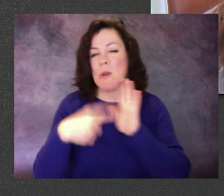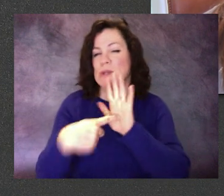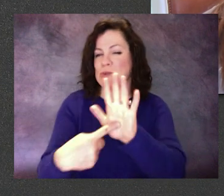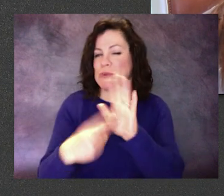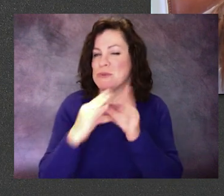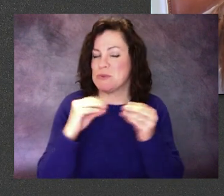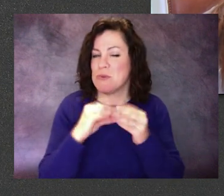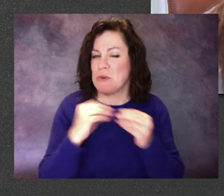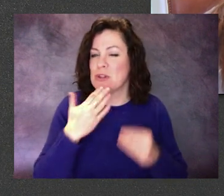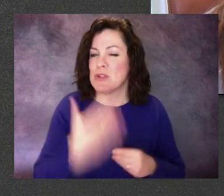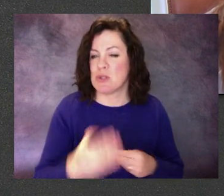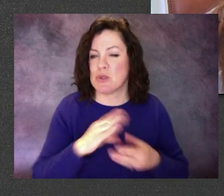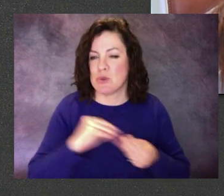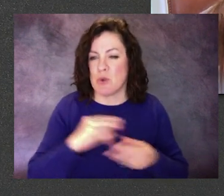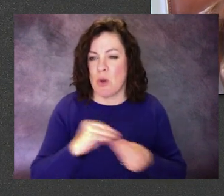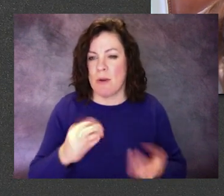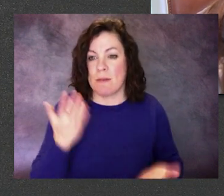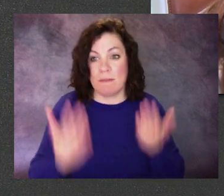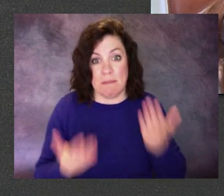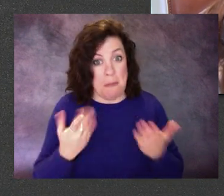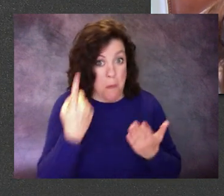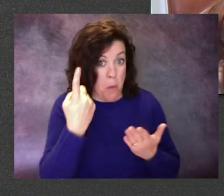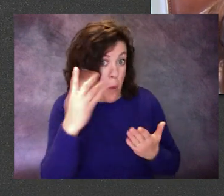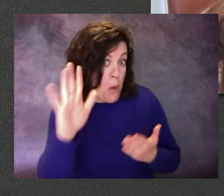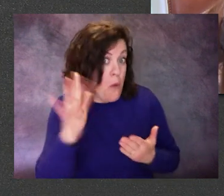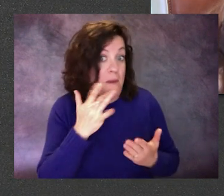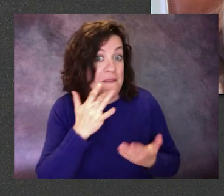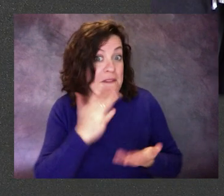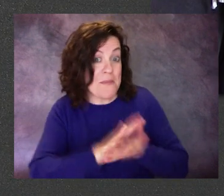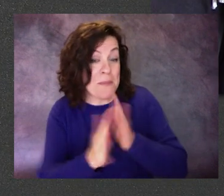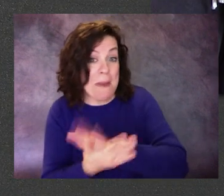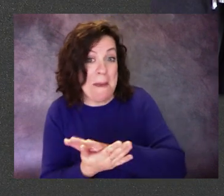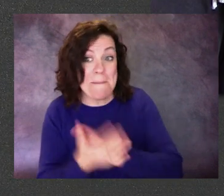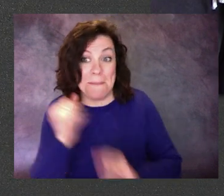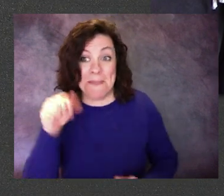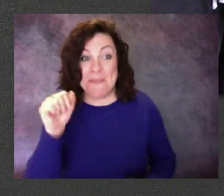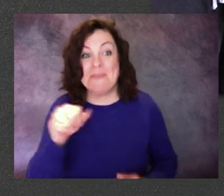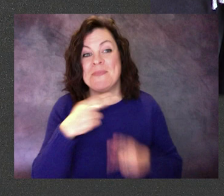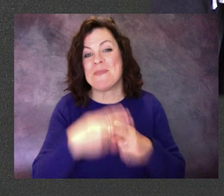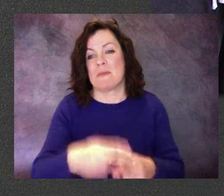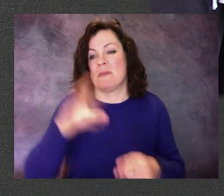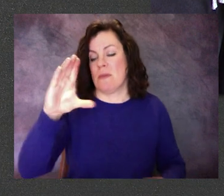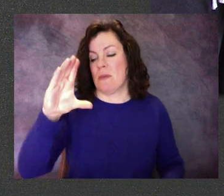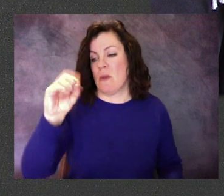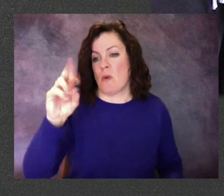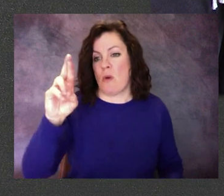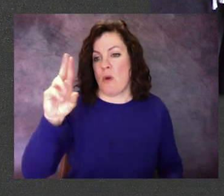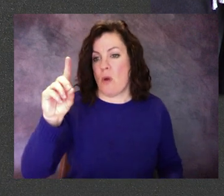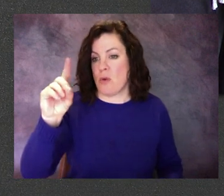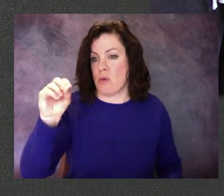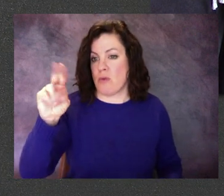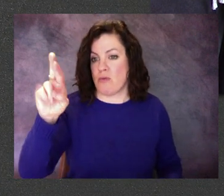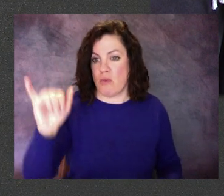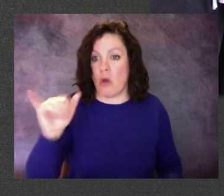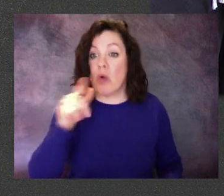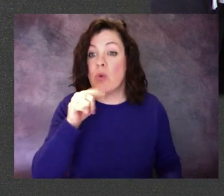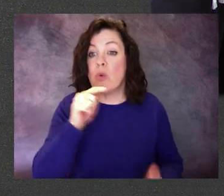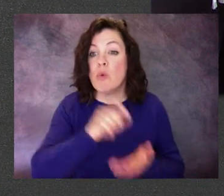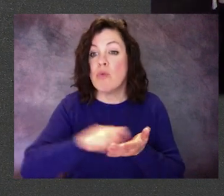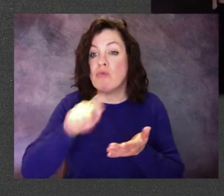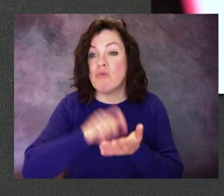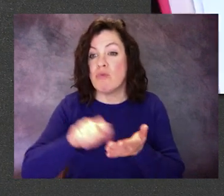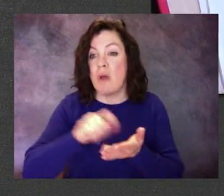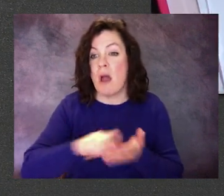Let me share this one with you too. Maybe it'll become one of your favorites. Corduroy, author and illustrator, Don Freeman.